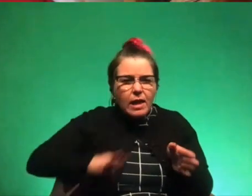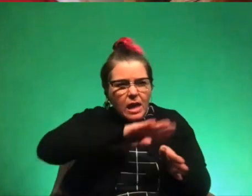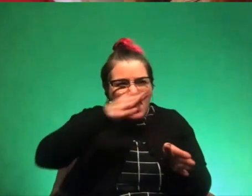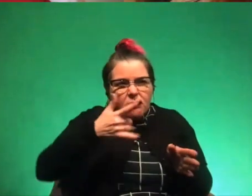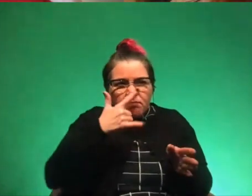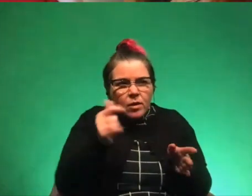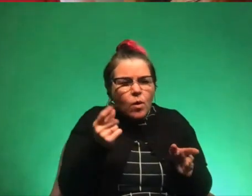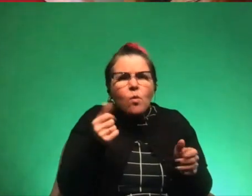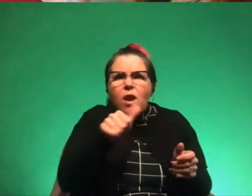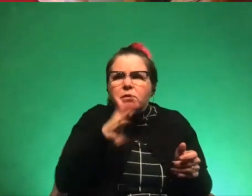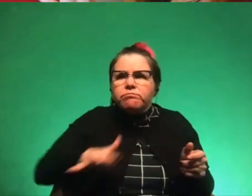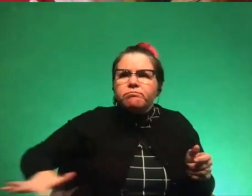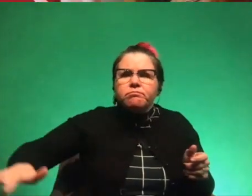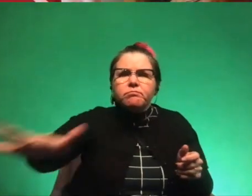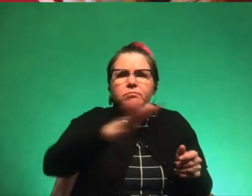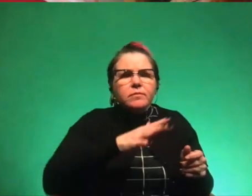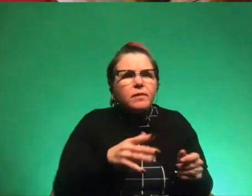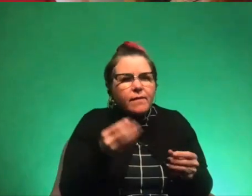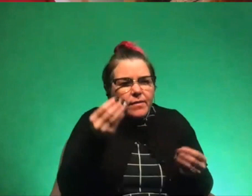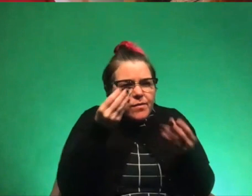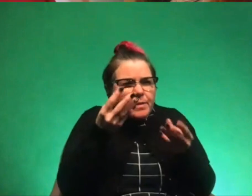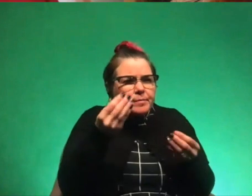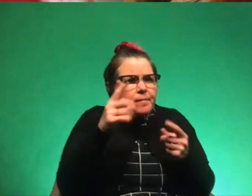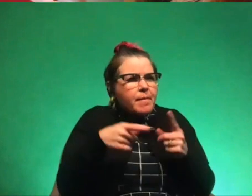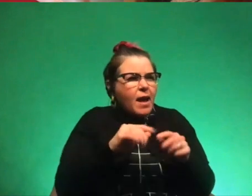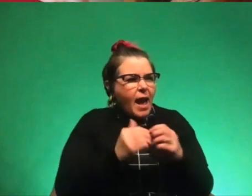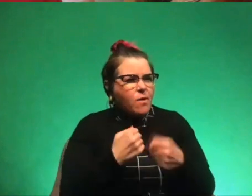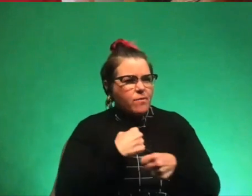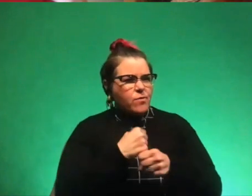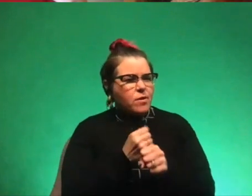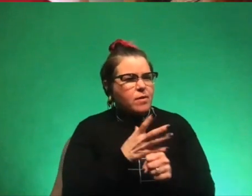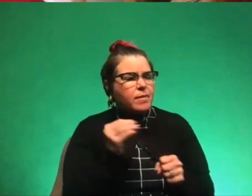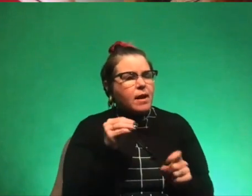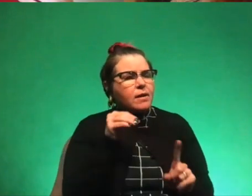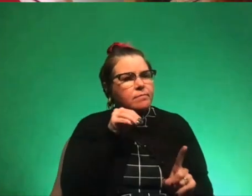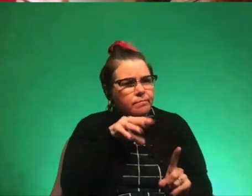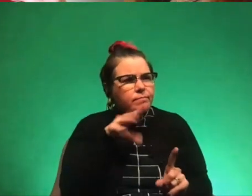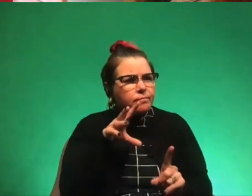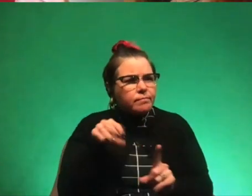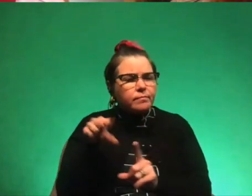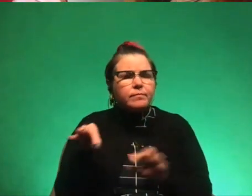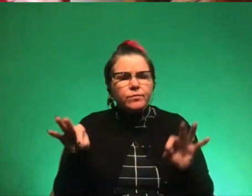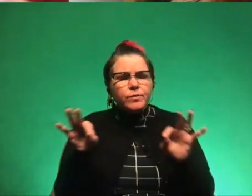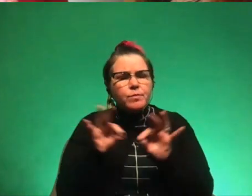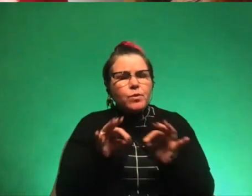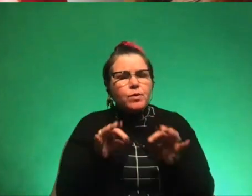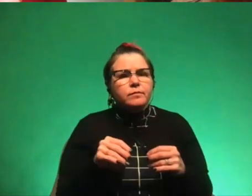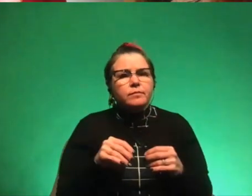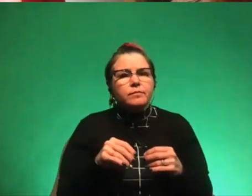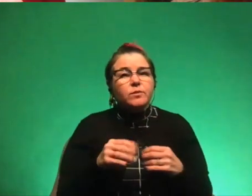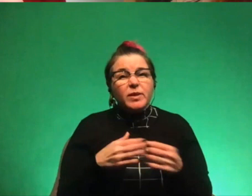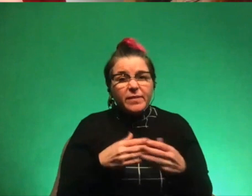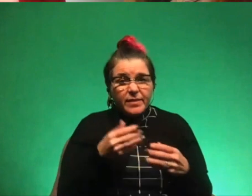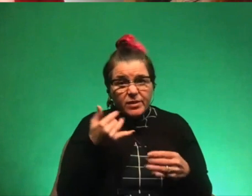else is around it that might give us clues to how it formed? And capturing that also with photos is really important. So even just like a phone camera is